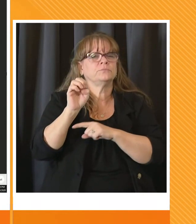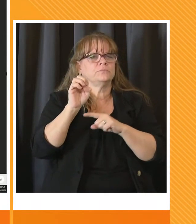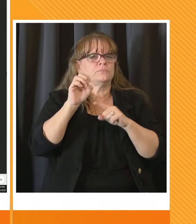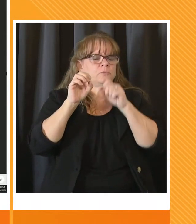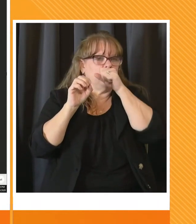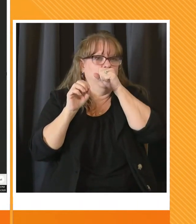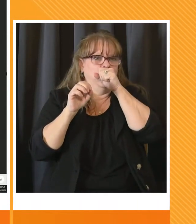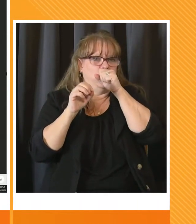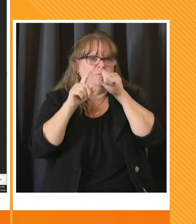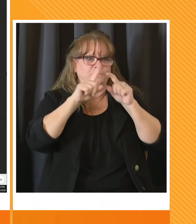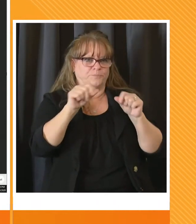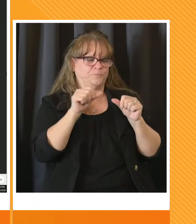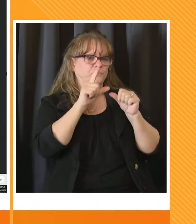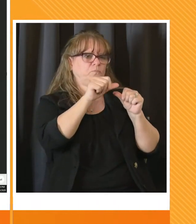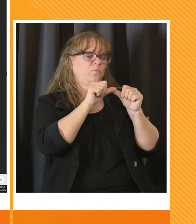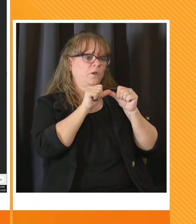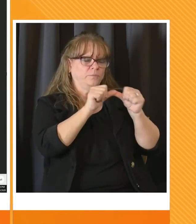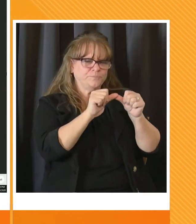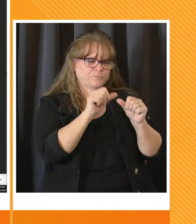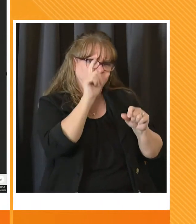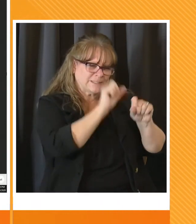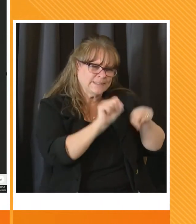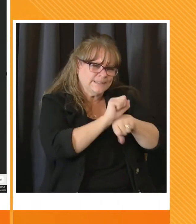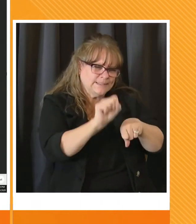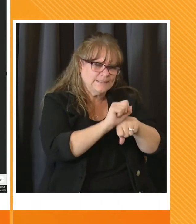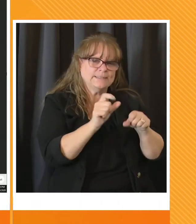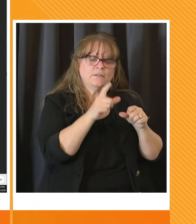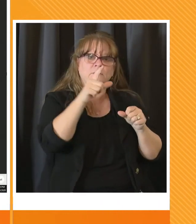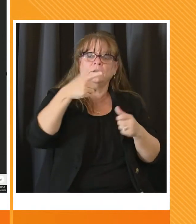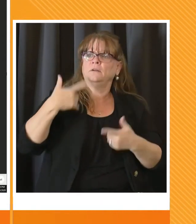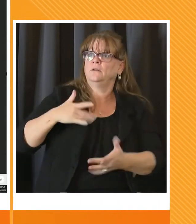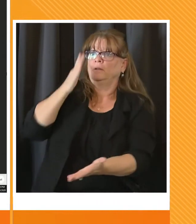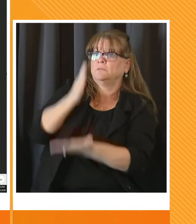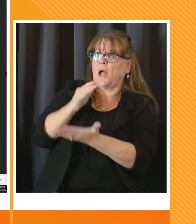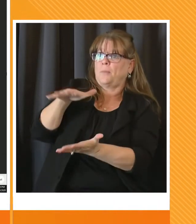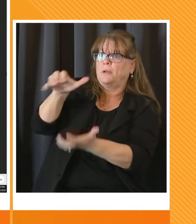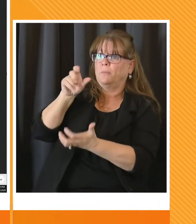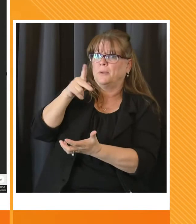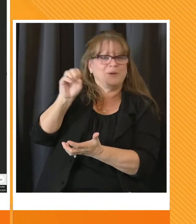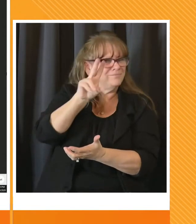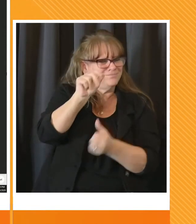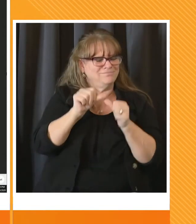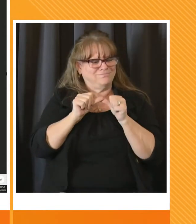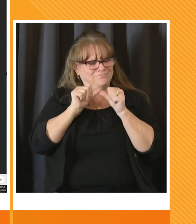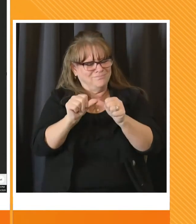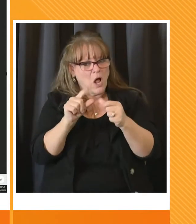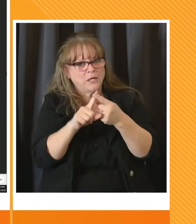wear masks statewide, which has helped us to dramatically slow the spread of the virus.